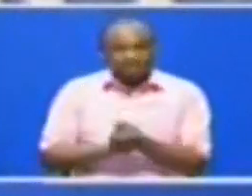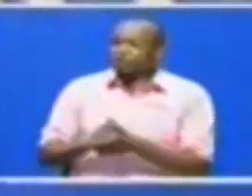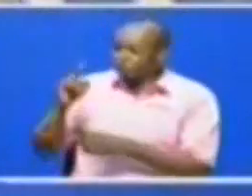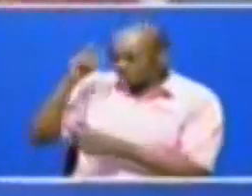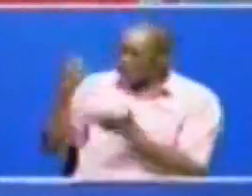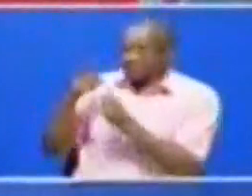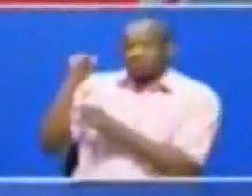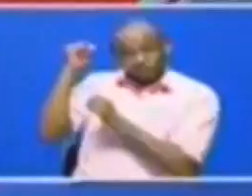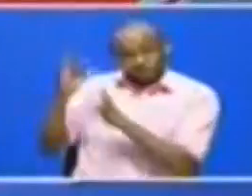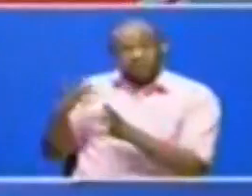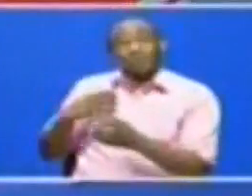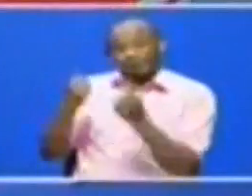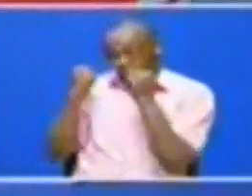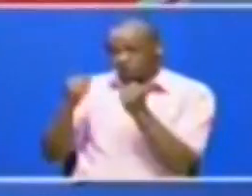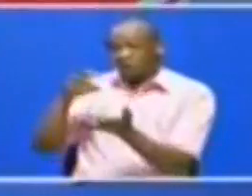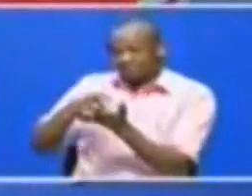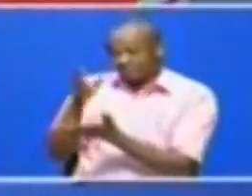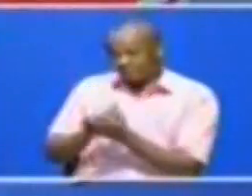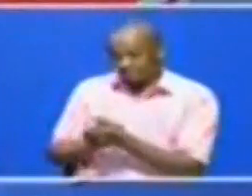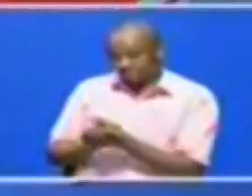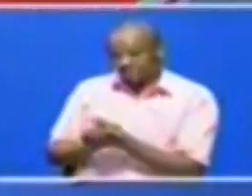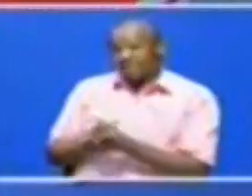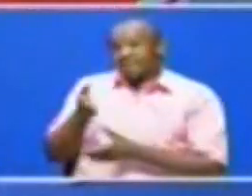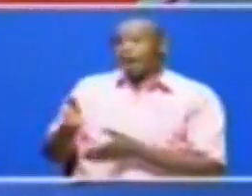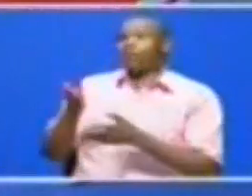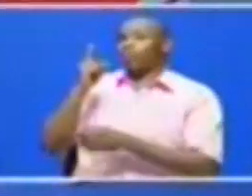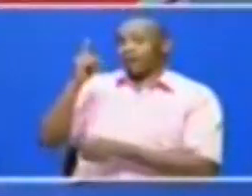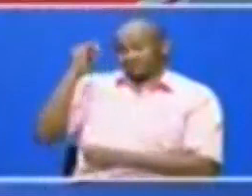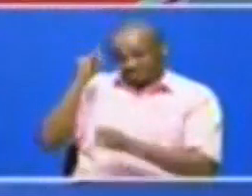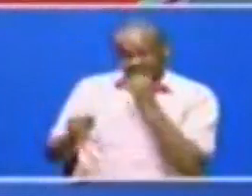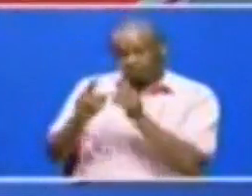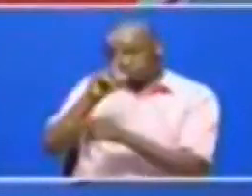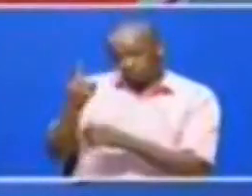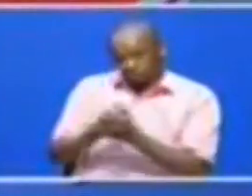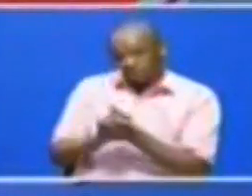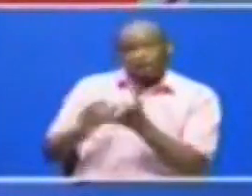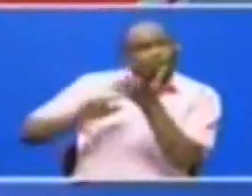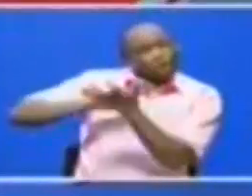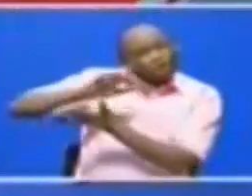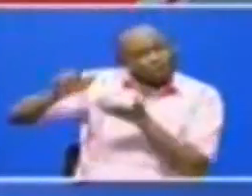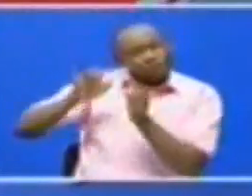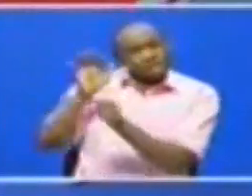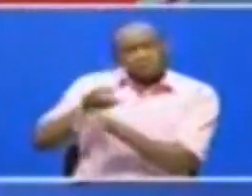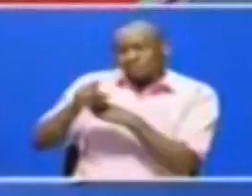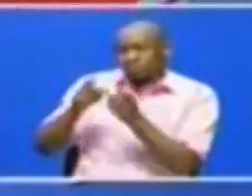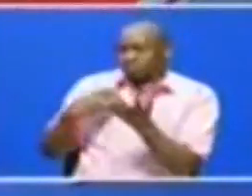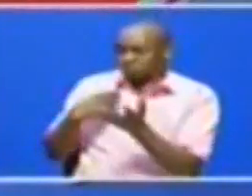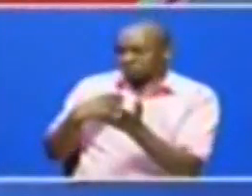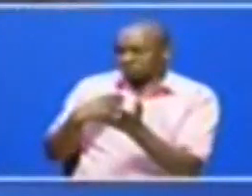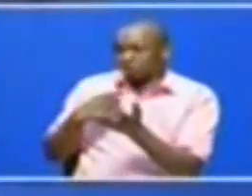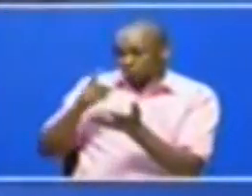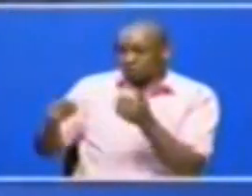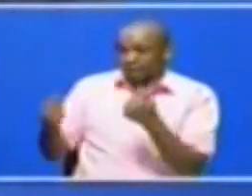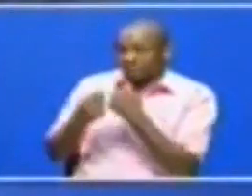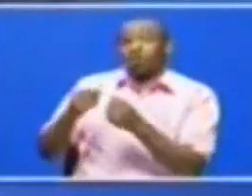politicians might as well have strong cases. Absolutely. Now, one final question. There have been a lot of confusion between the ruling, of course, that was